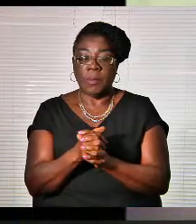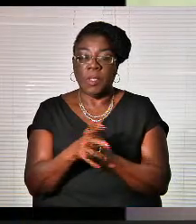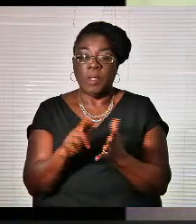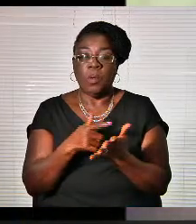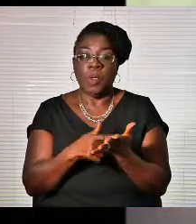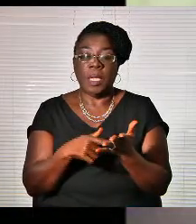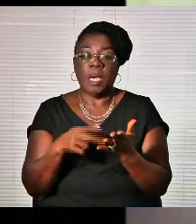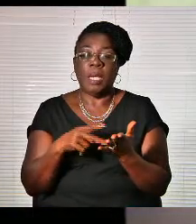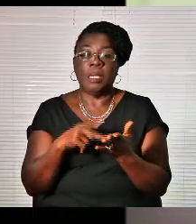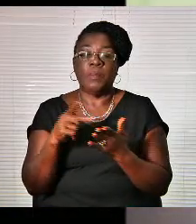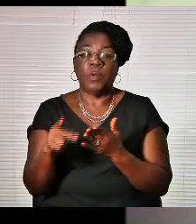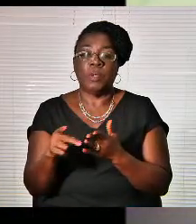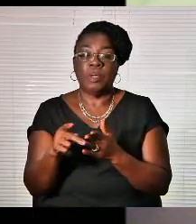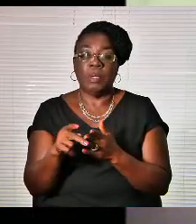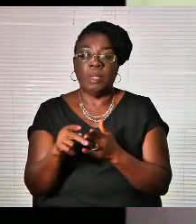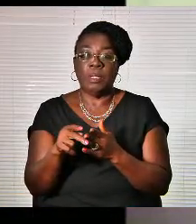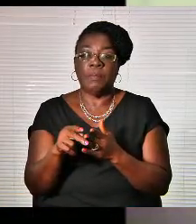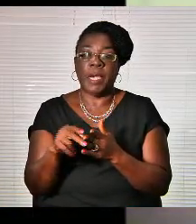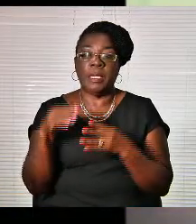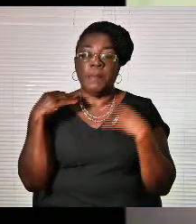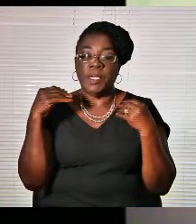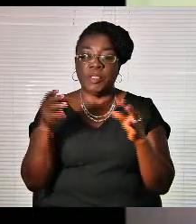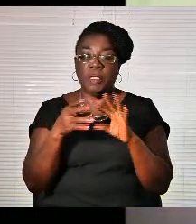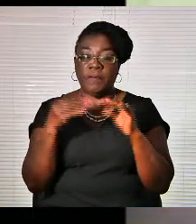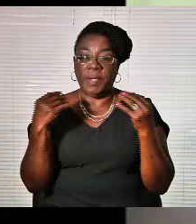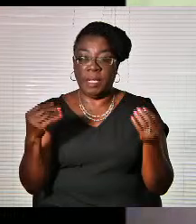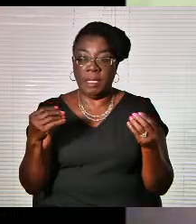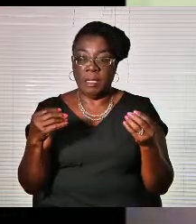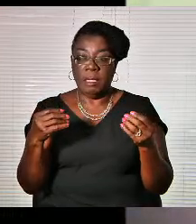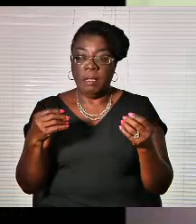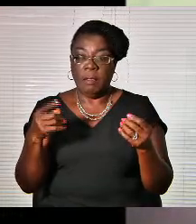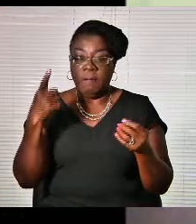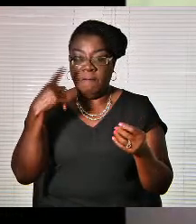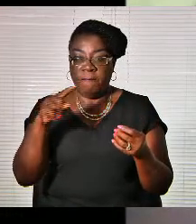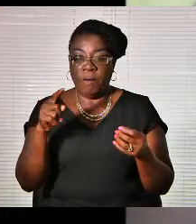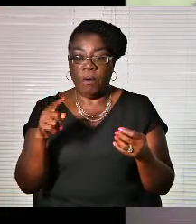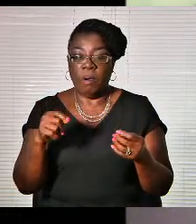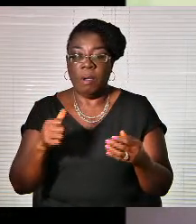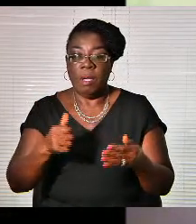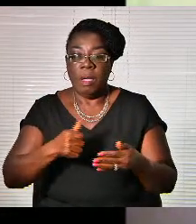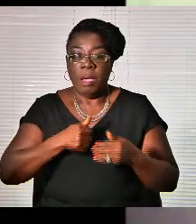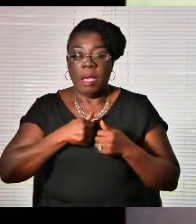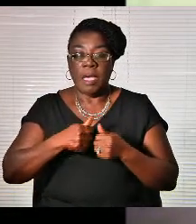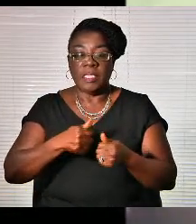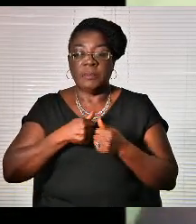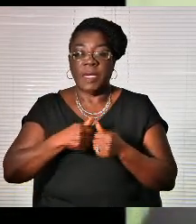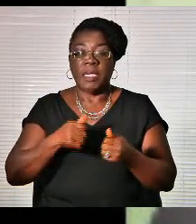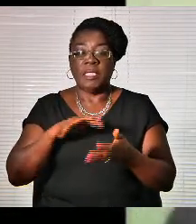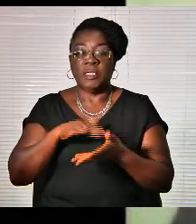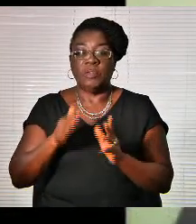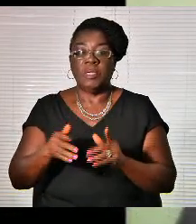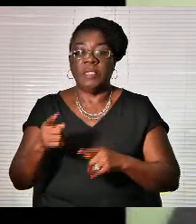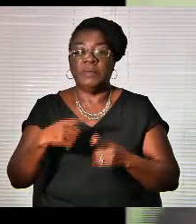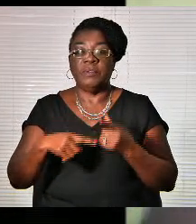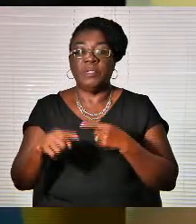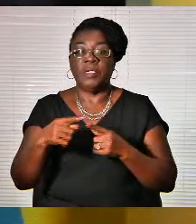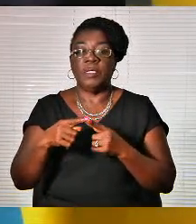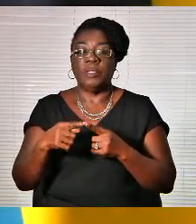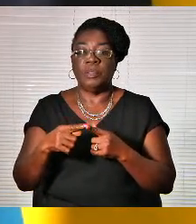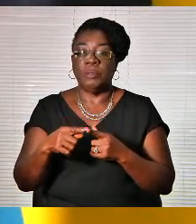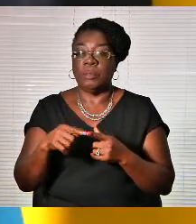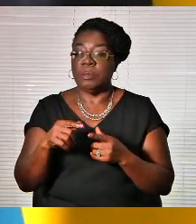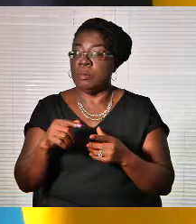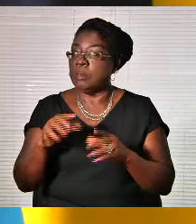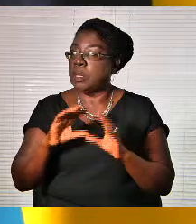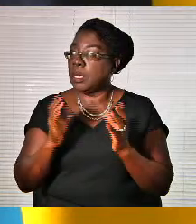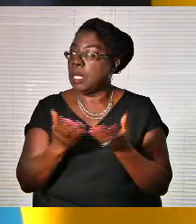protocols by the Ministry of Health for asthmatic students as they return to the classrooms? We have Dr. Swan